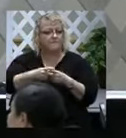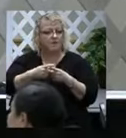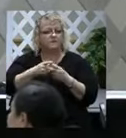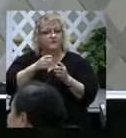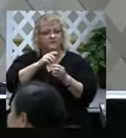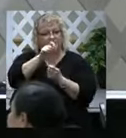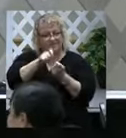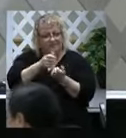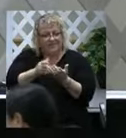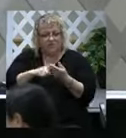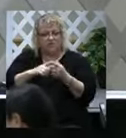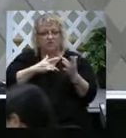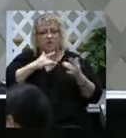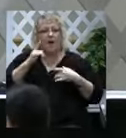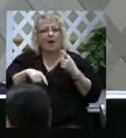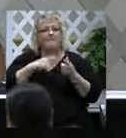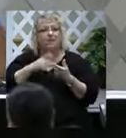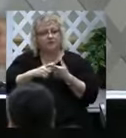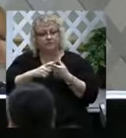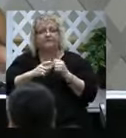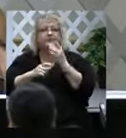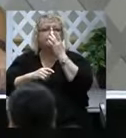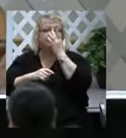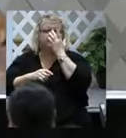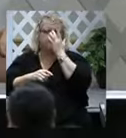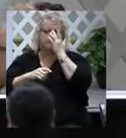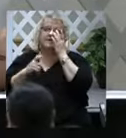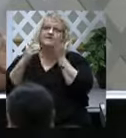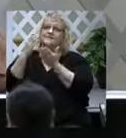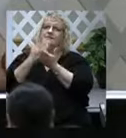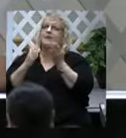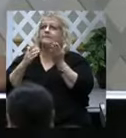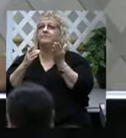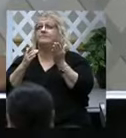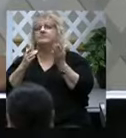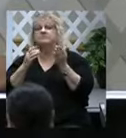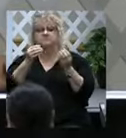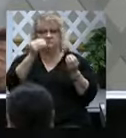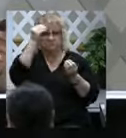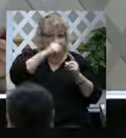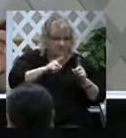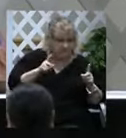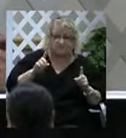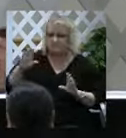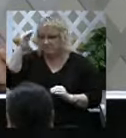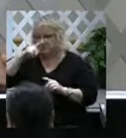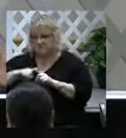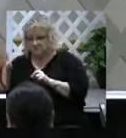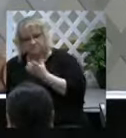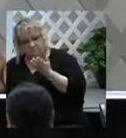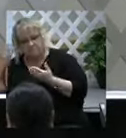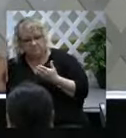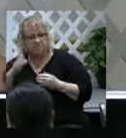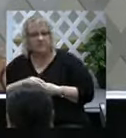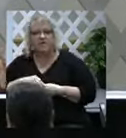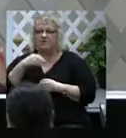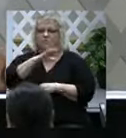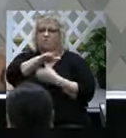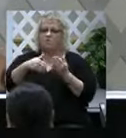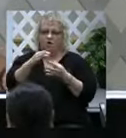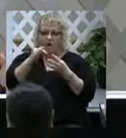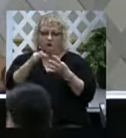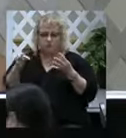things to consider in doing so. And like I said, some may stick and some may not, but I think I'd want to give you all options to consider so that you can